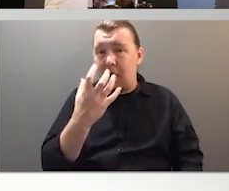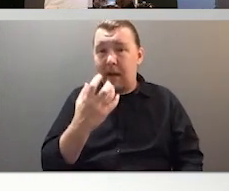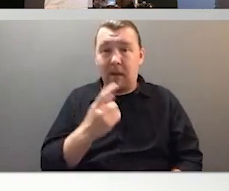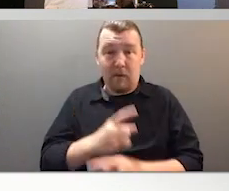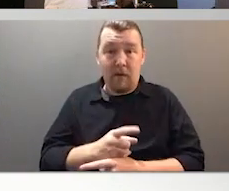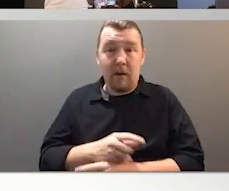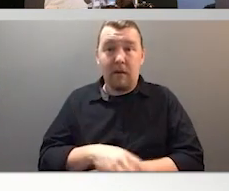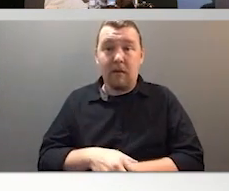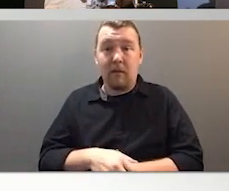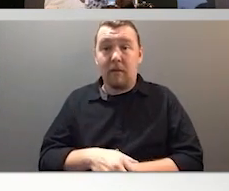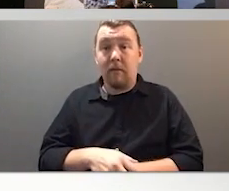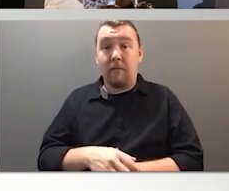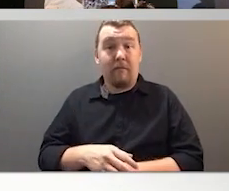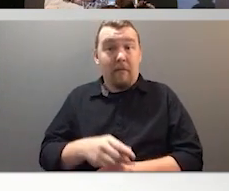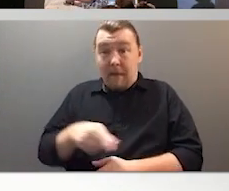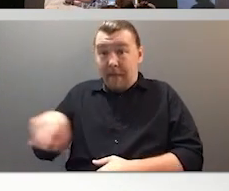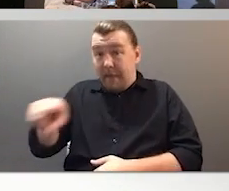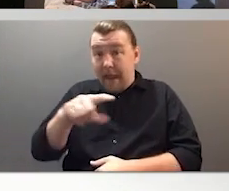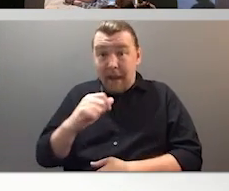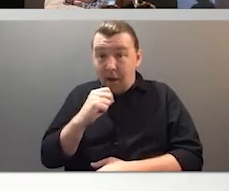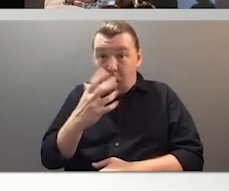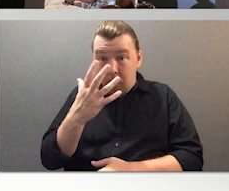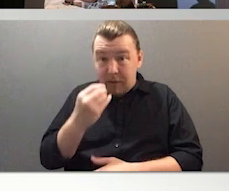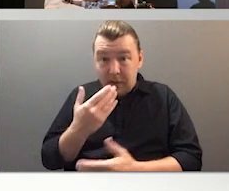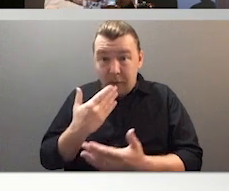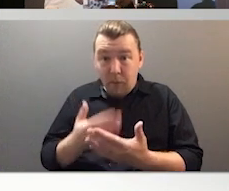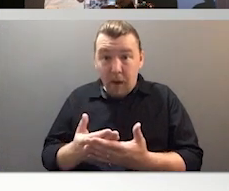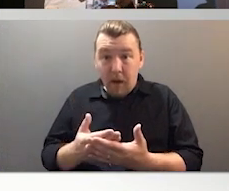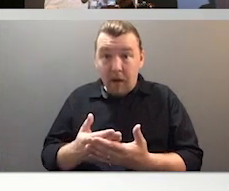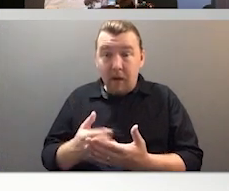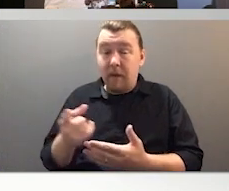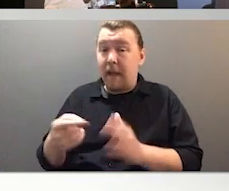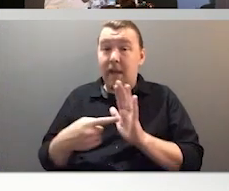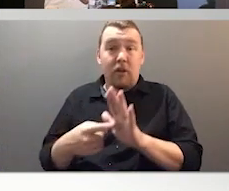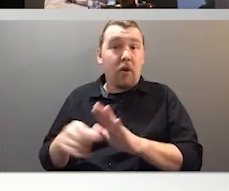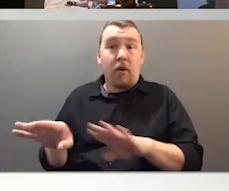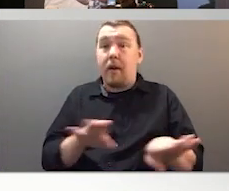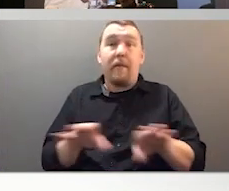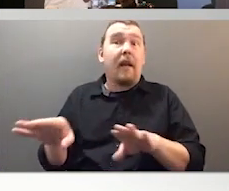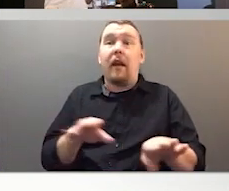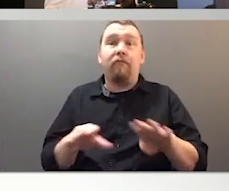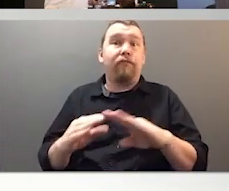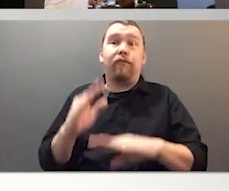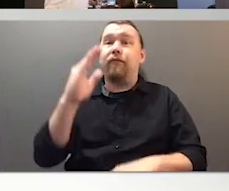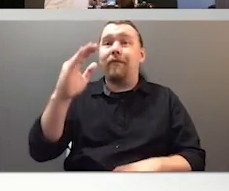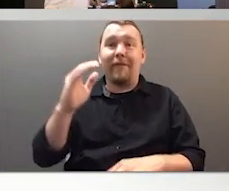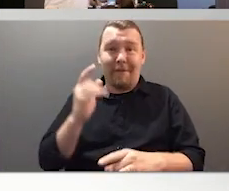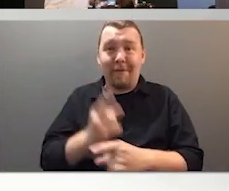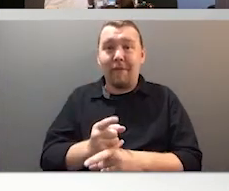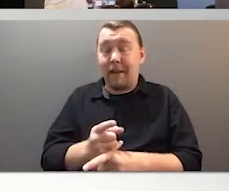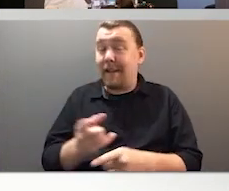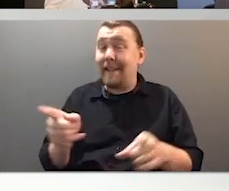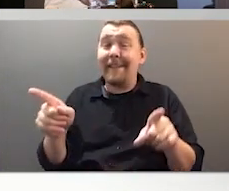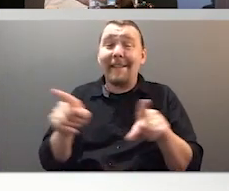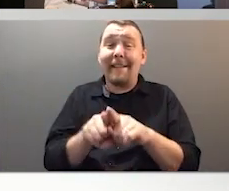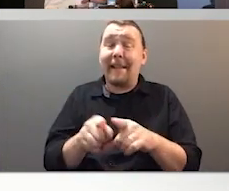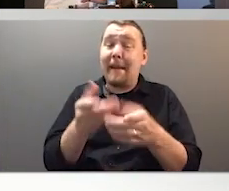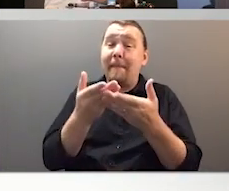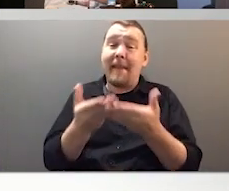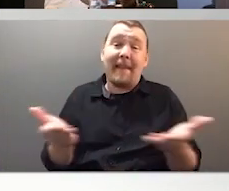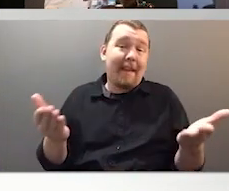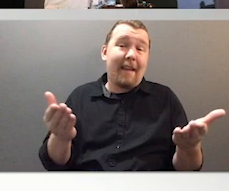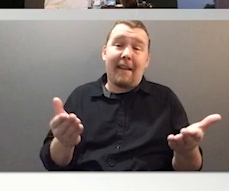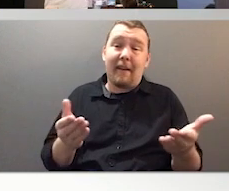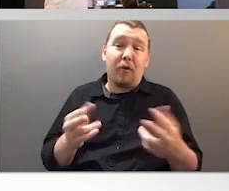get a good night's sleep, they display behaviors. Like, it's the same thing whether they can talk or